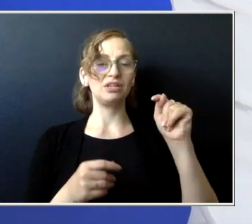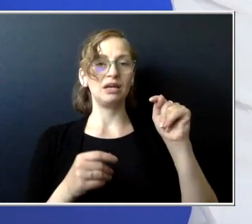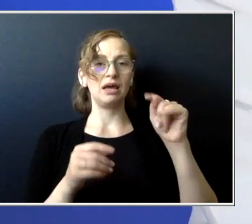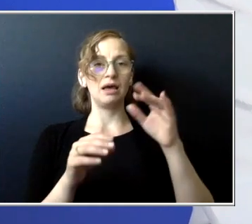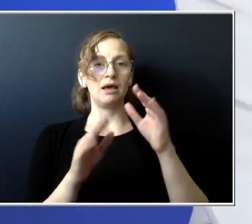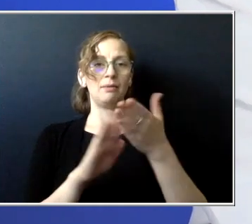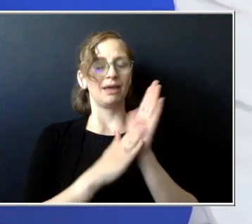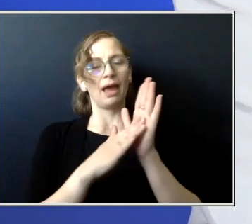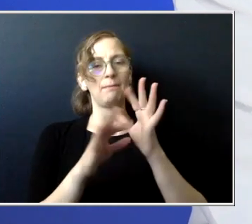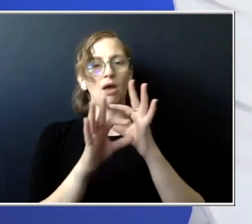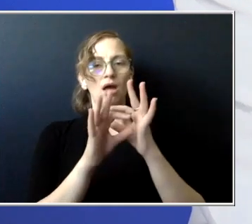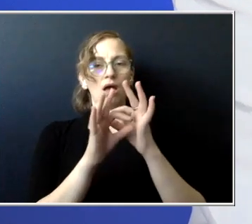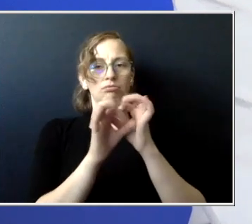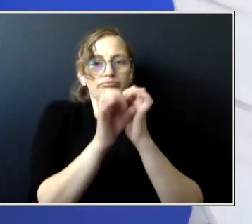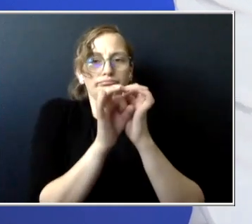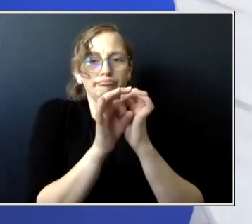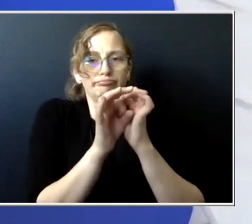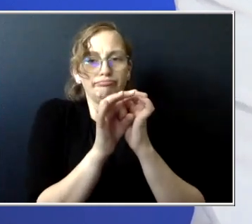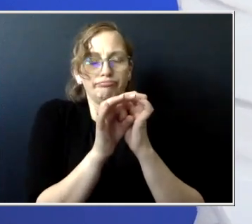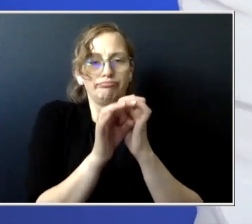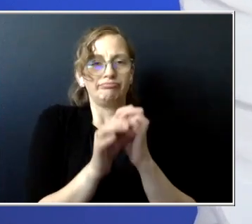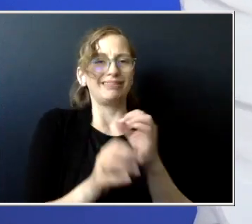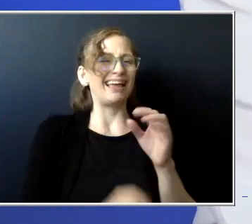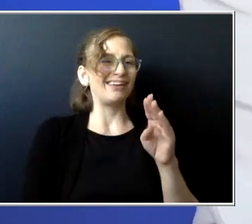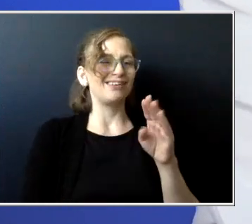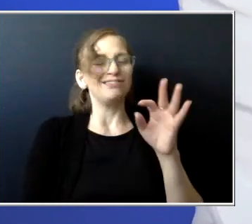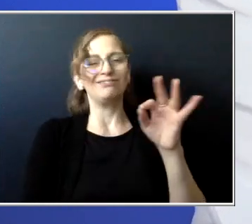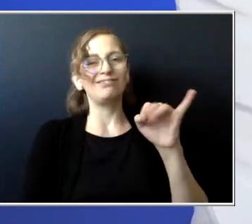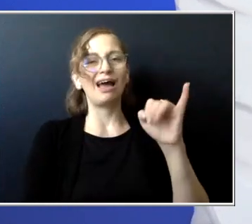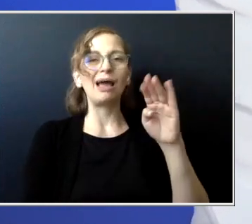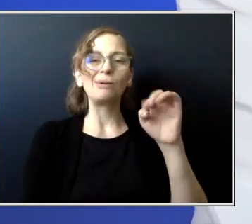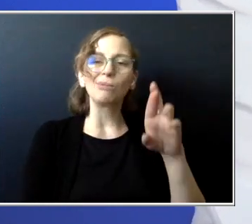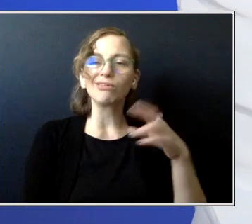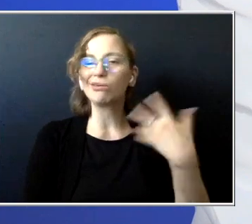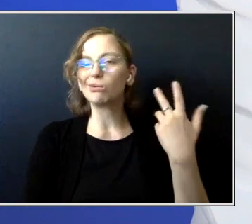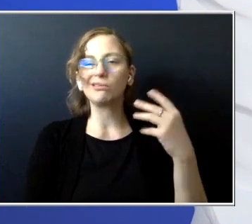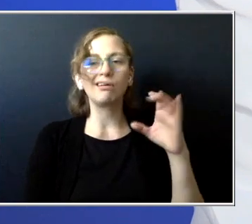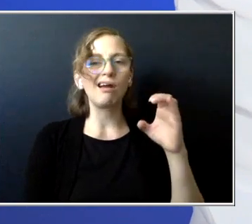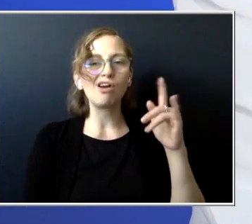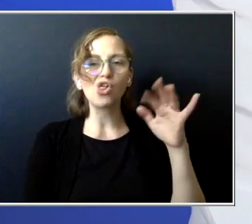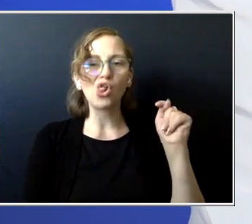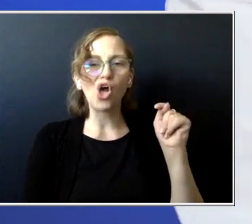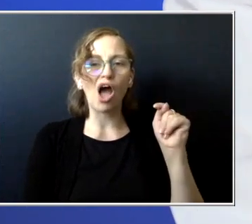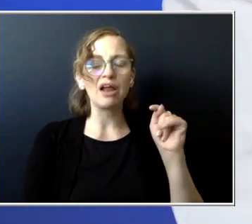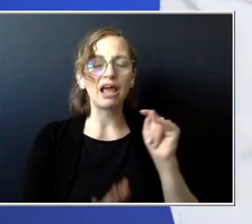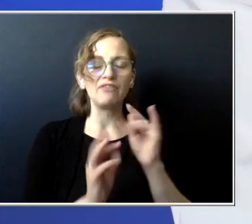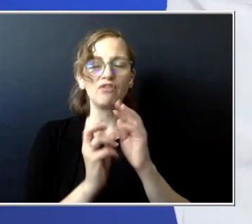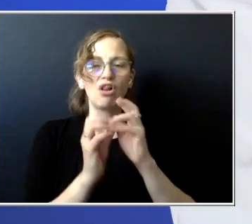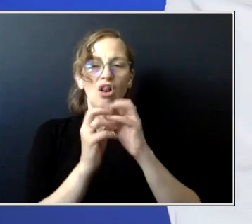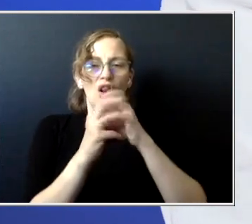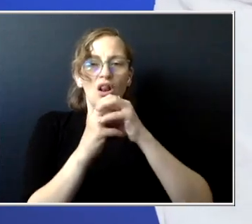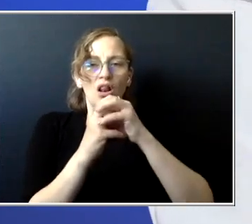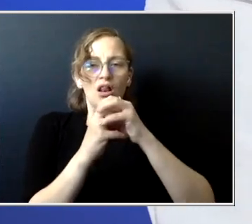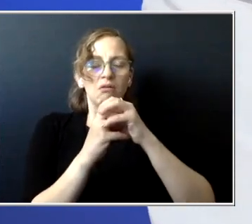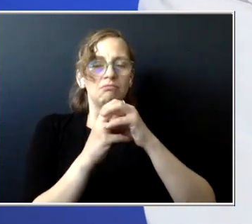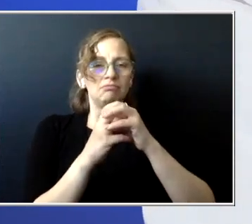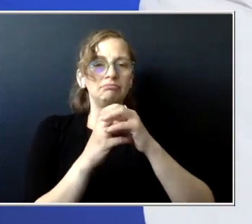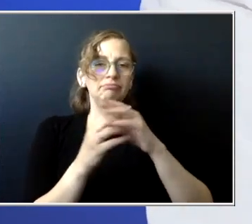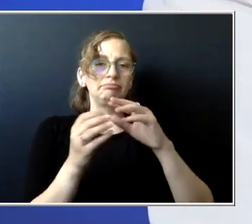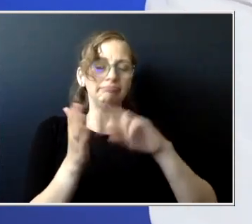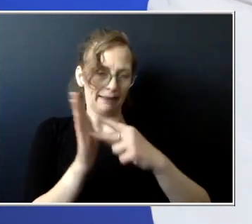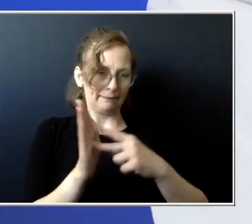by sort of fibrinous material, clot, these kind of things, impinging on the outflow graft, resulting in low flow. So that was the first one. And